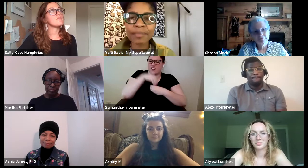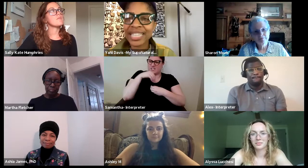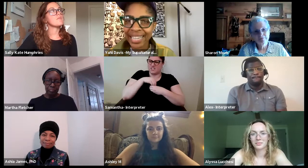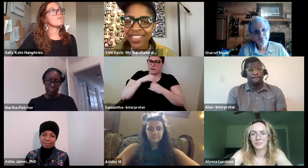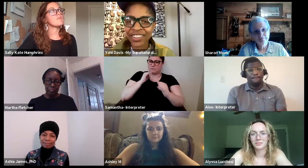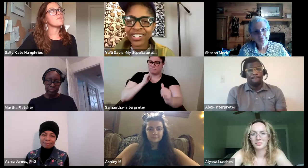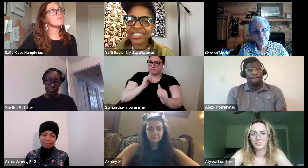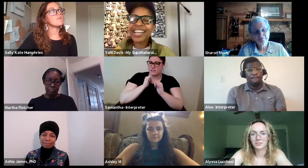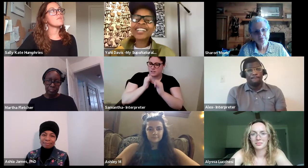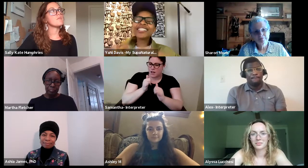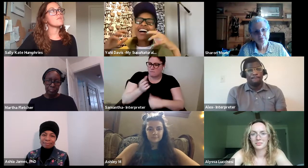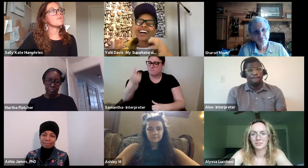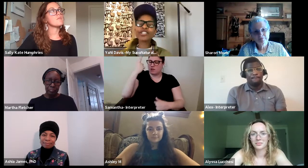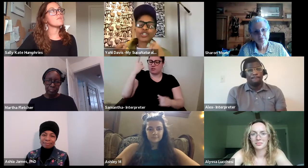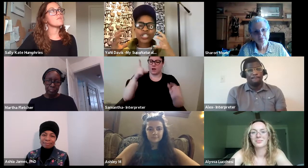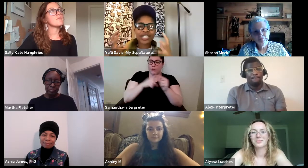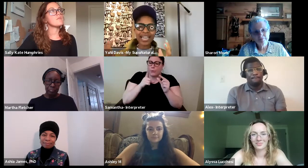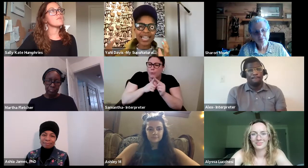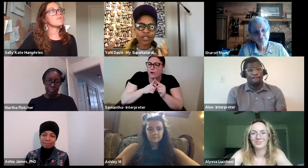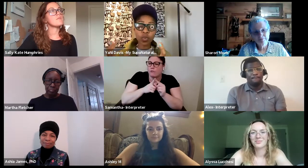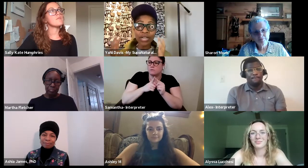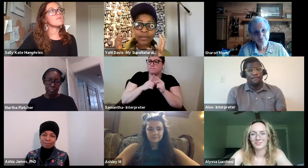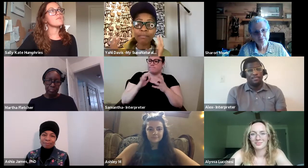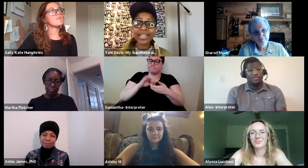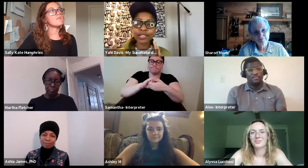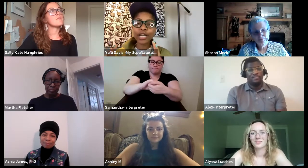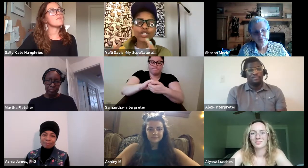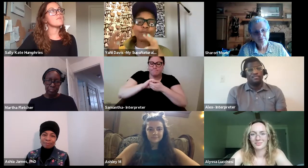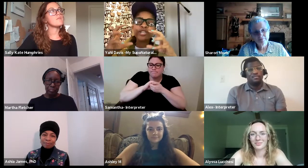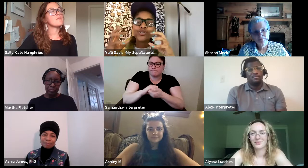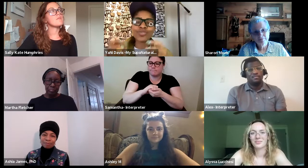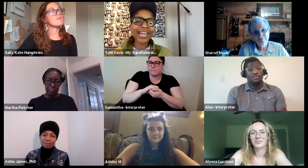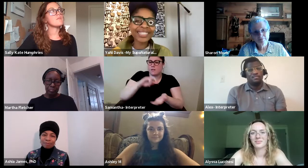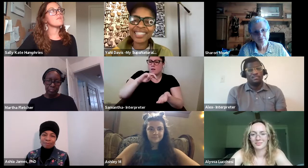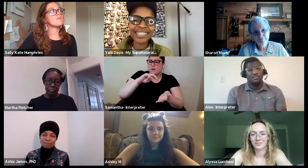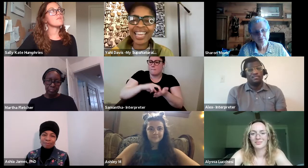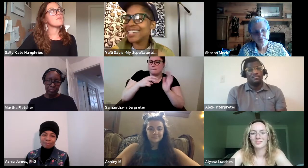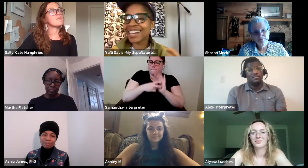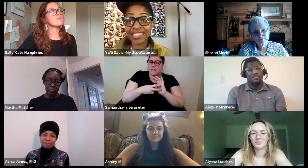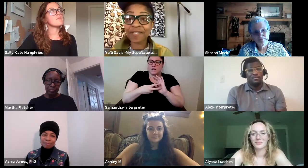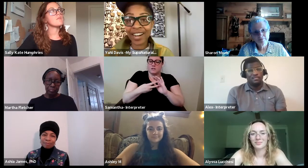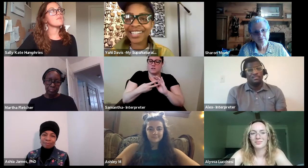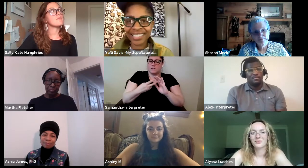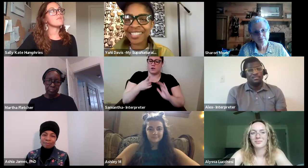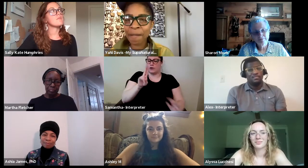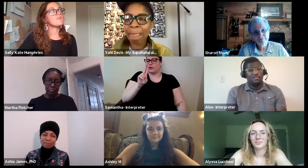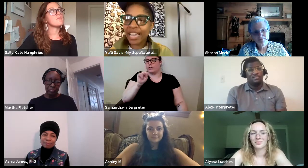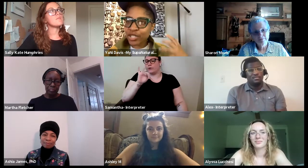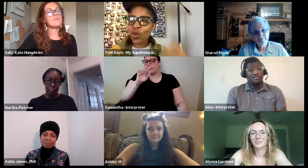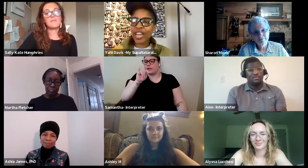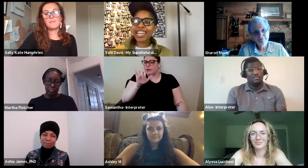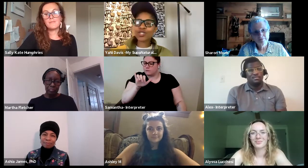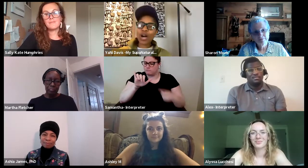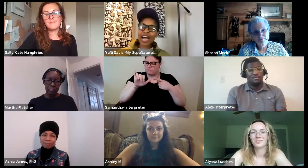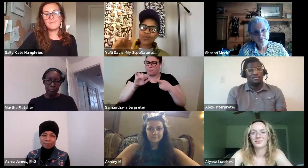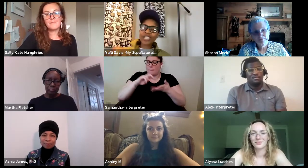bringing them together, could understand what it meant to be united and not divided. And